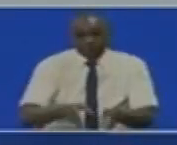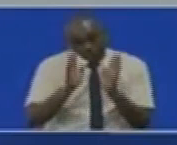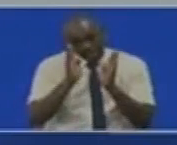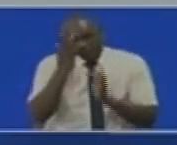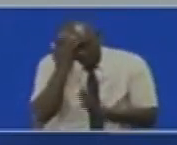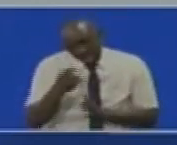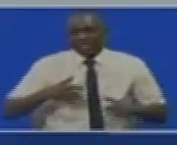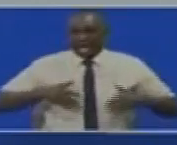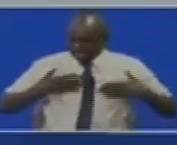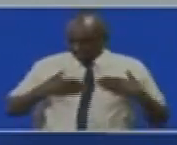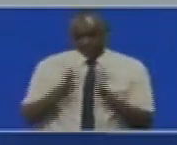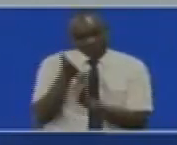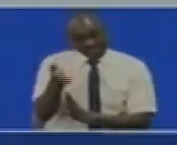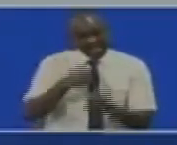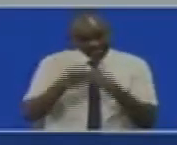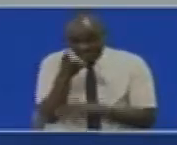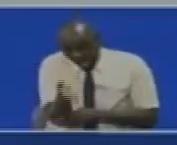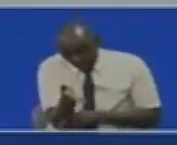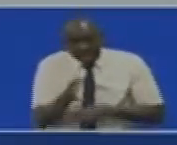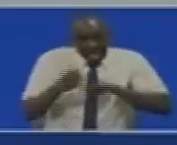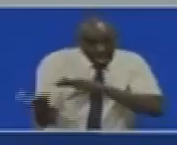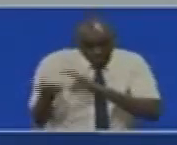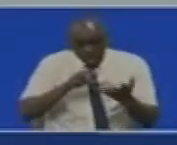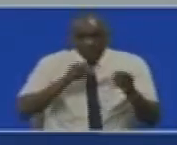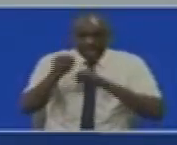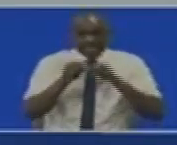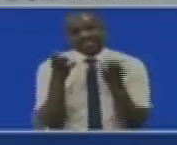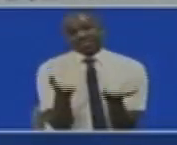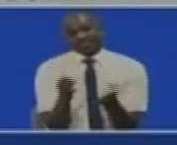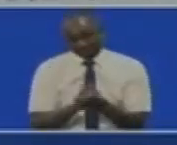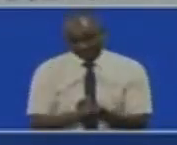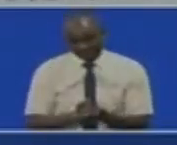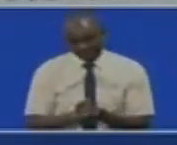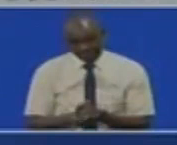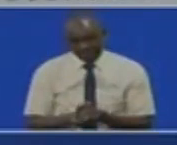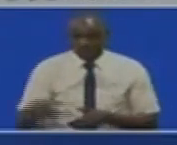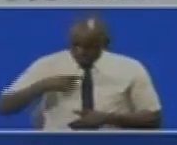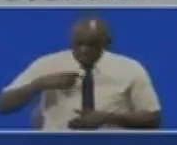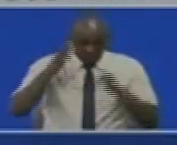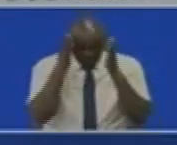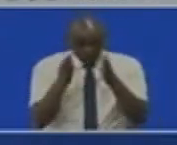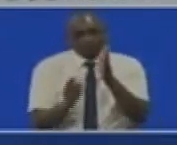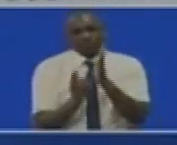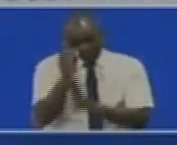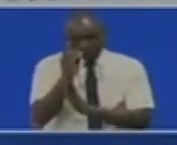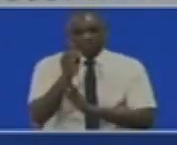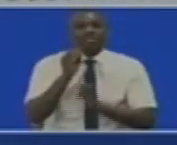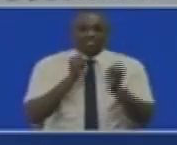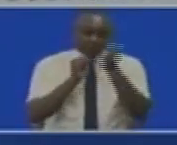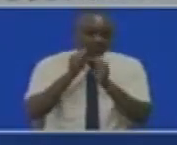we are happy with it, we are happy with how it's being managed. We are committed to the development of sports in